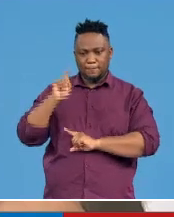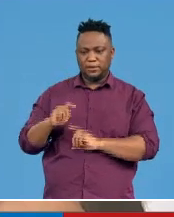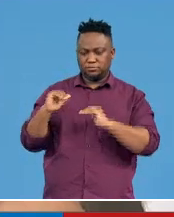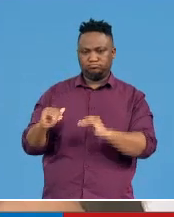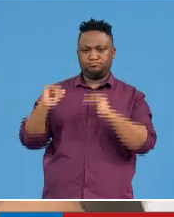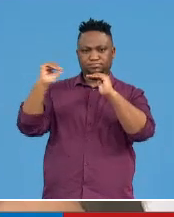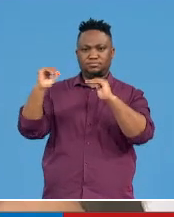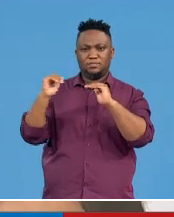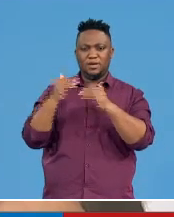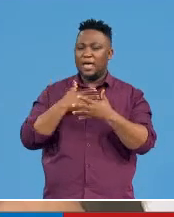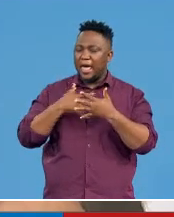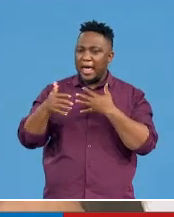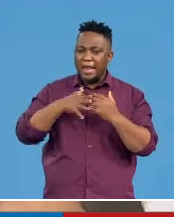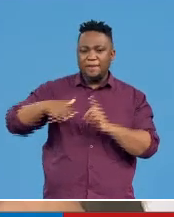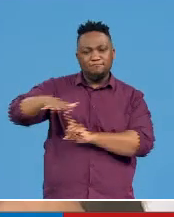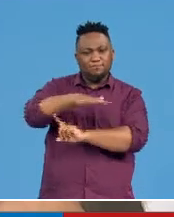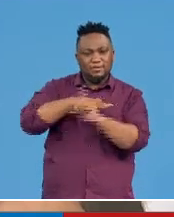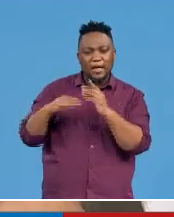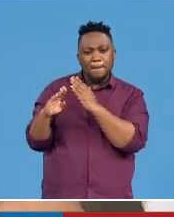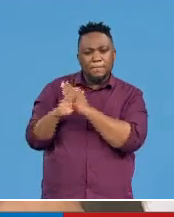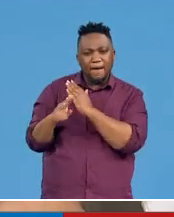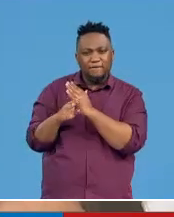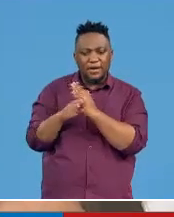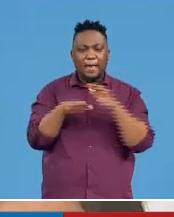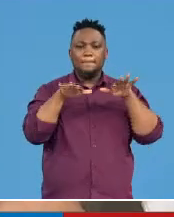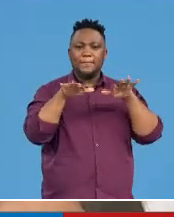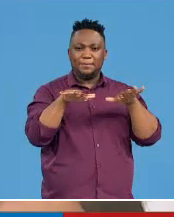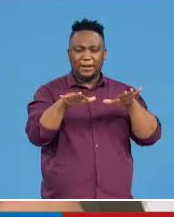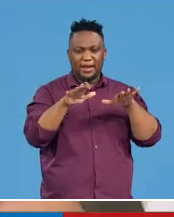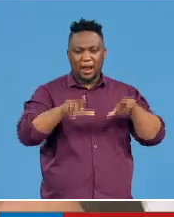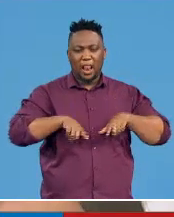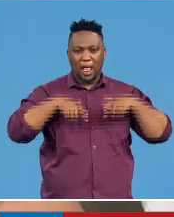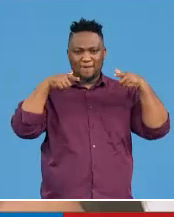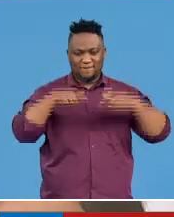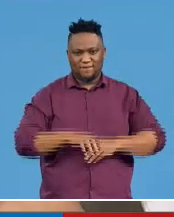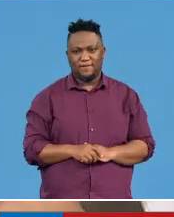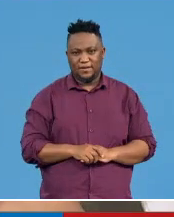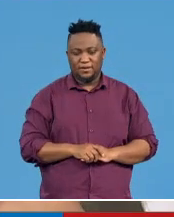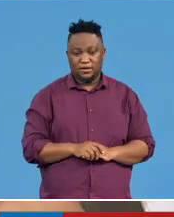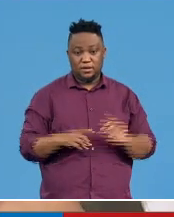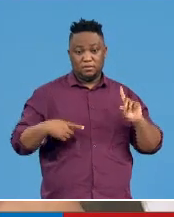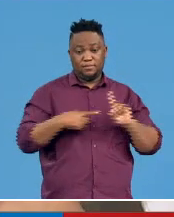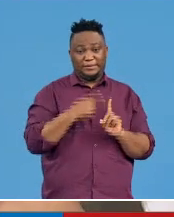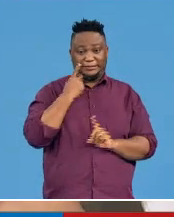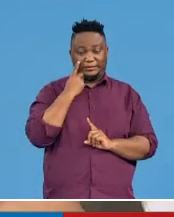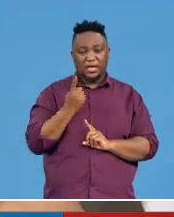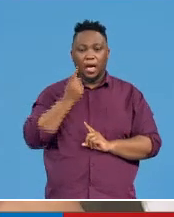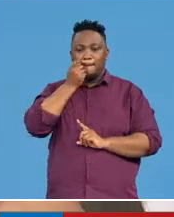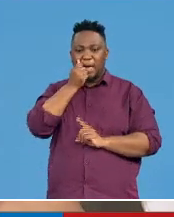all areas of public and private life. She confronted the patriarchal attitudes